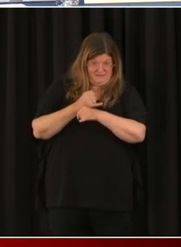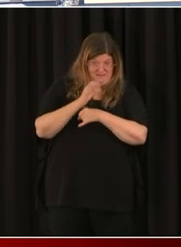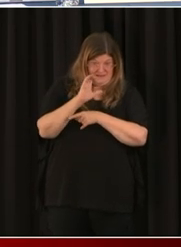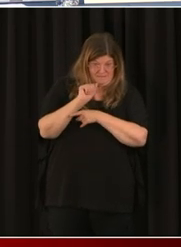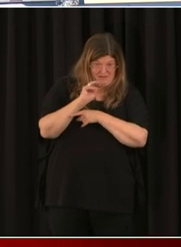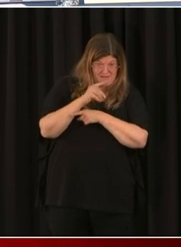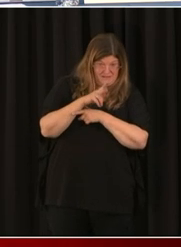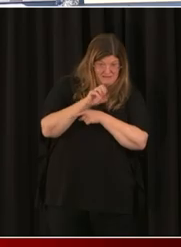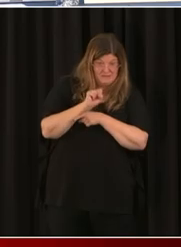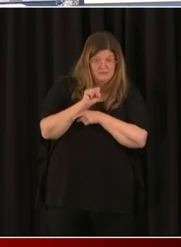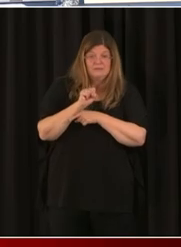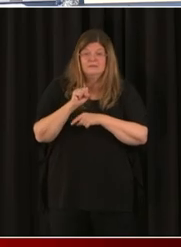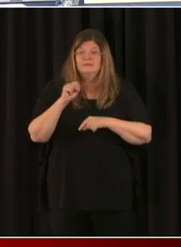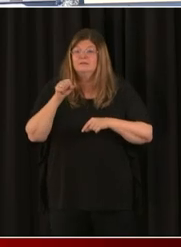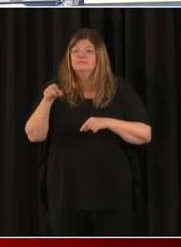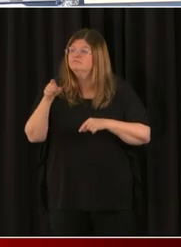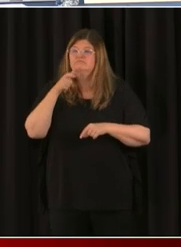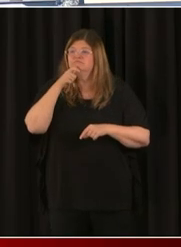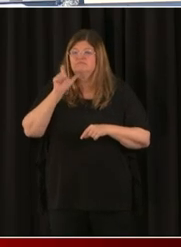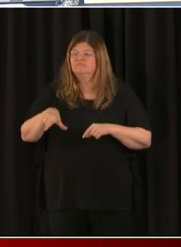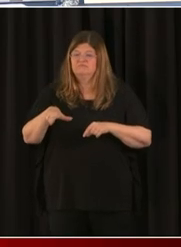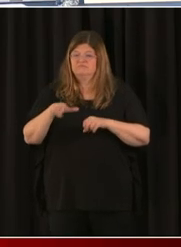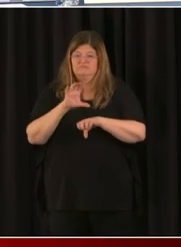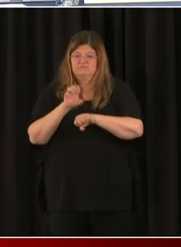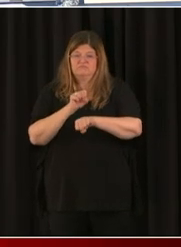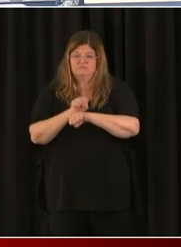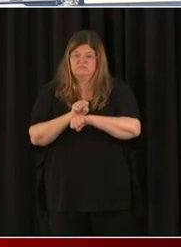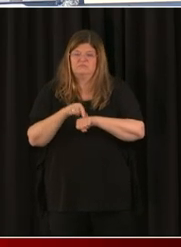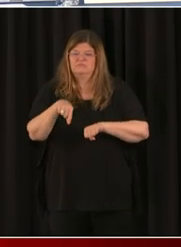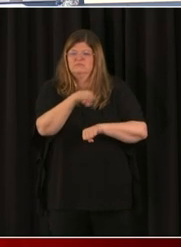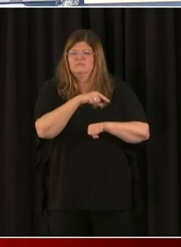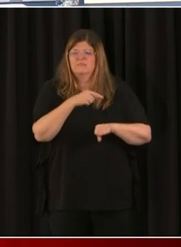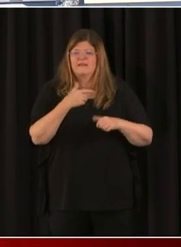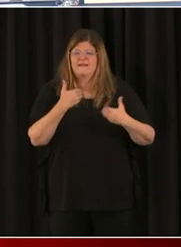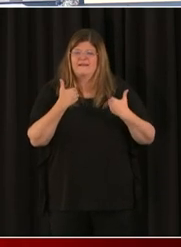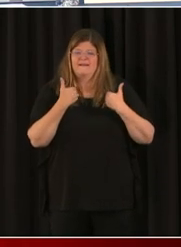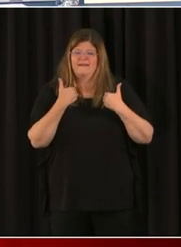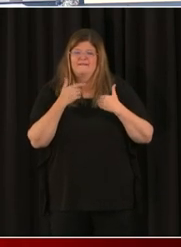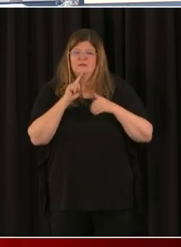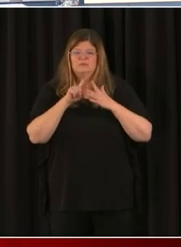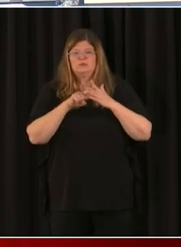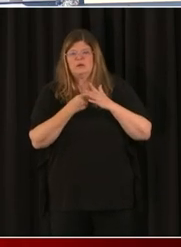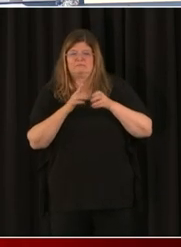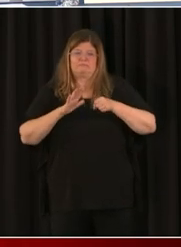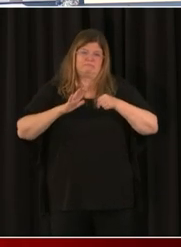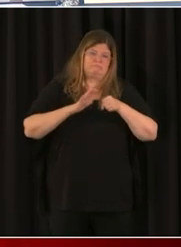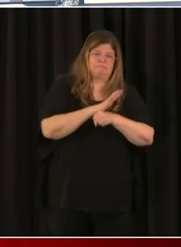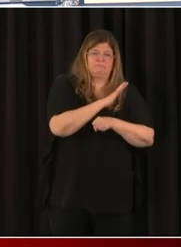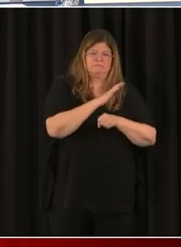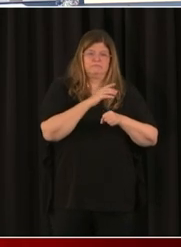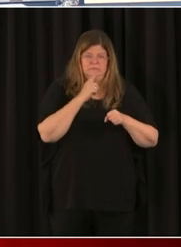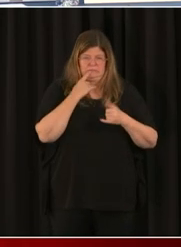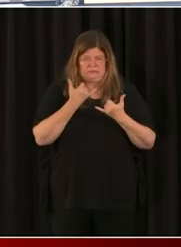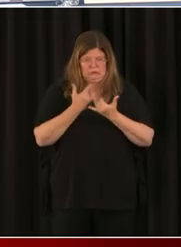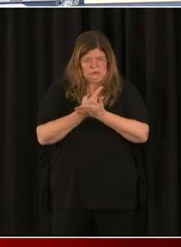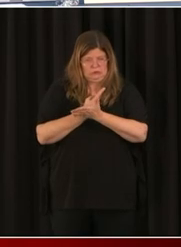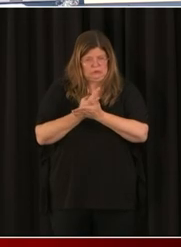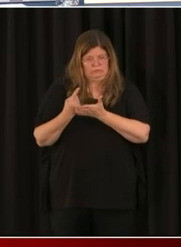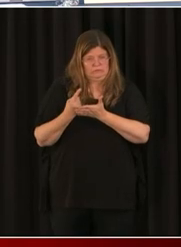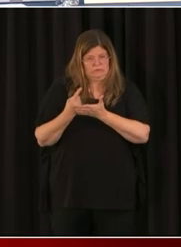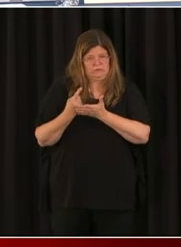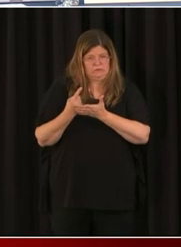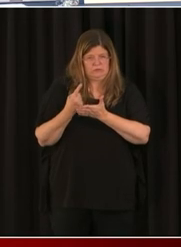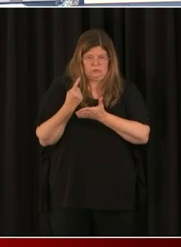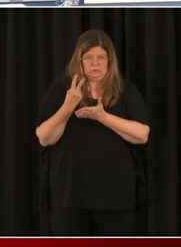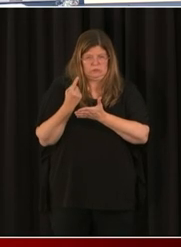when those clinics begin. Those clinics have not really began in earnest. They haven't ramped up. That will begin this week. To date, 1 or 2